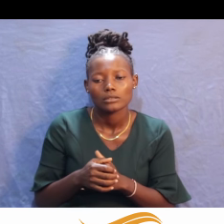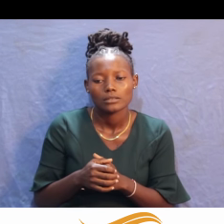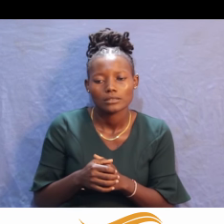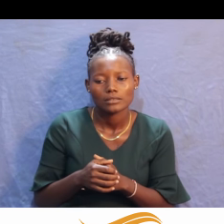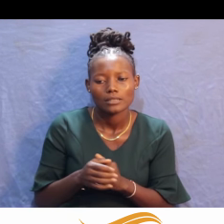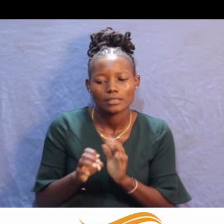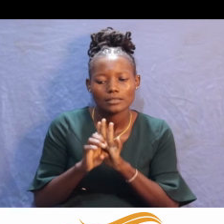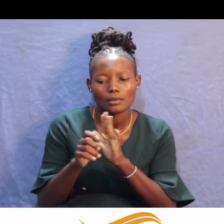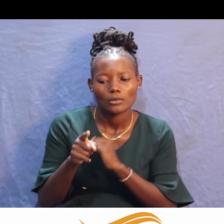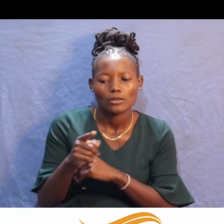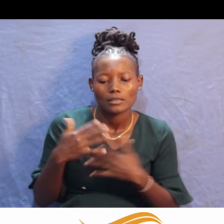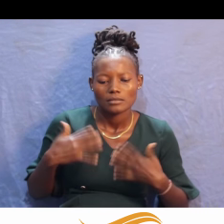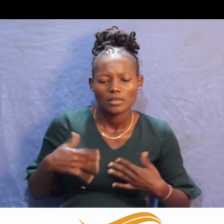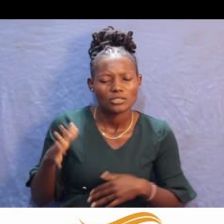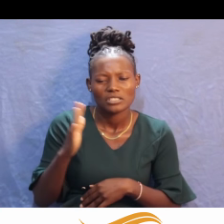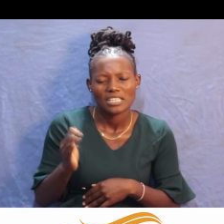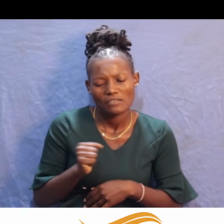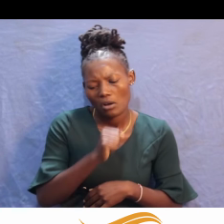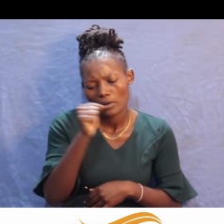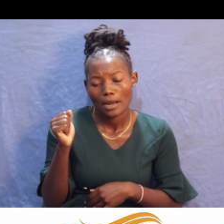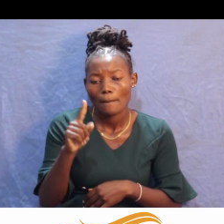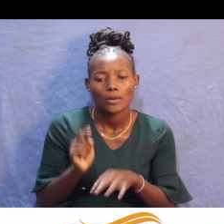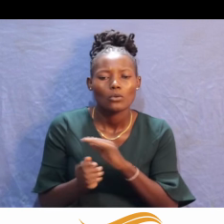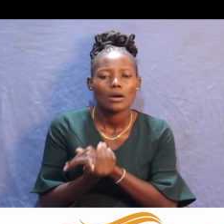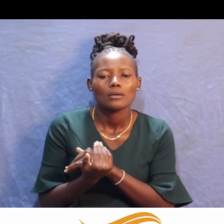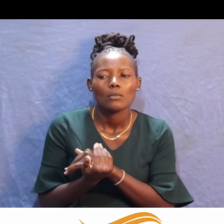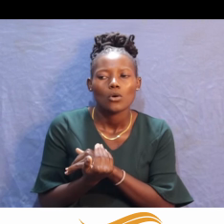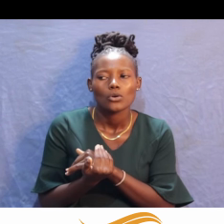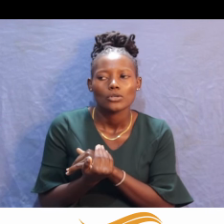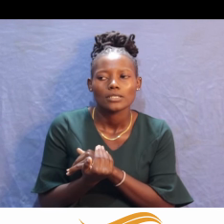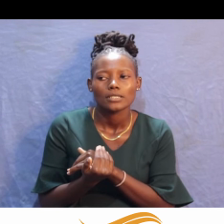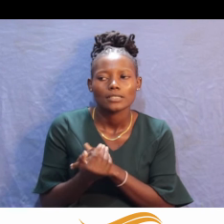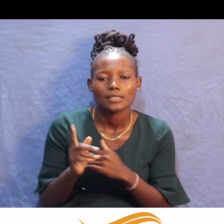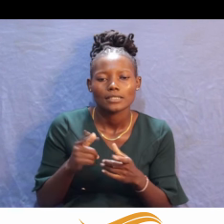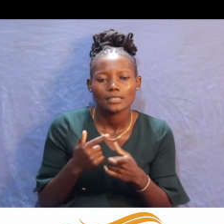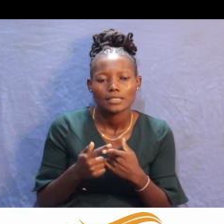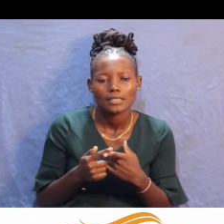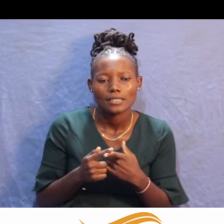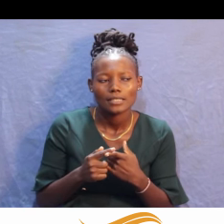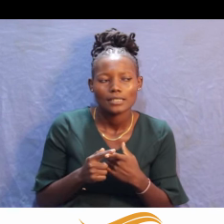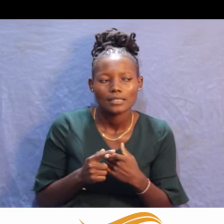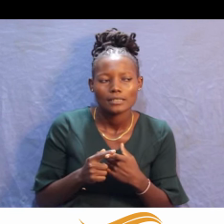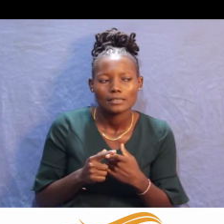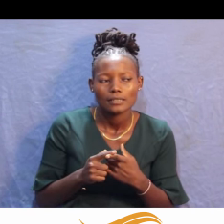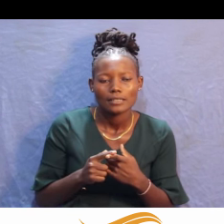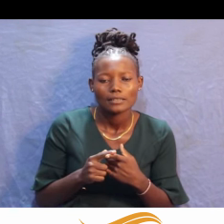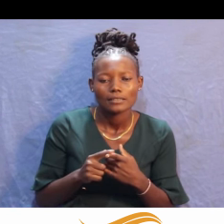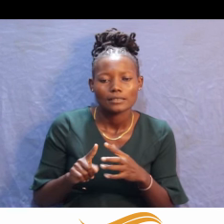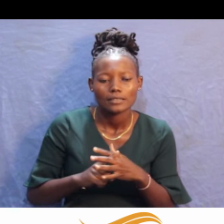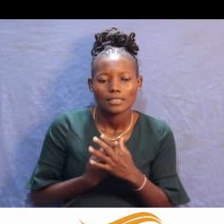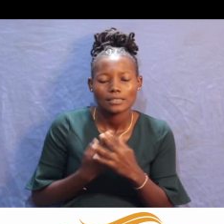Like this guy, he just didn't wake up one morning and decide I'm going to get in shape and go to the gym and got in shape in a week.